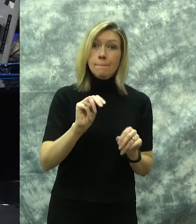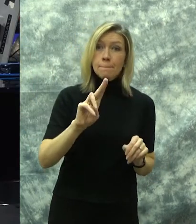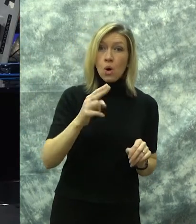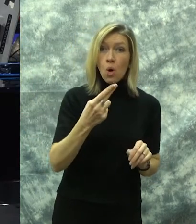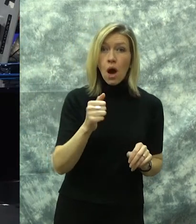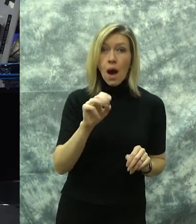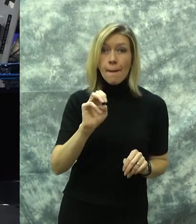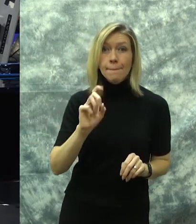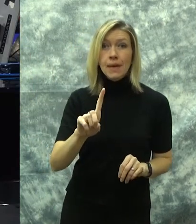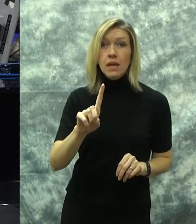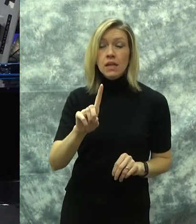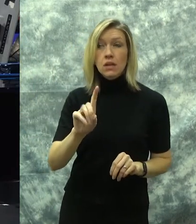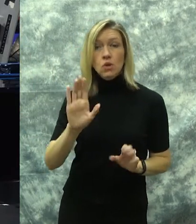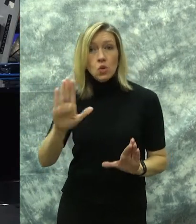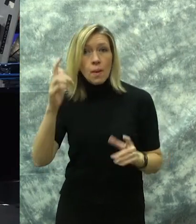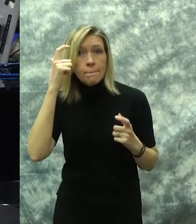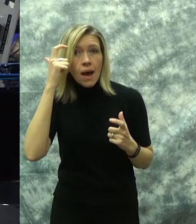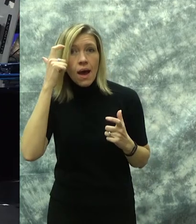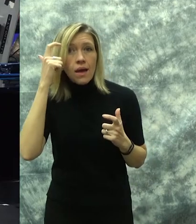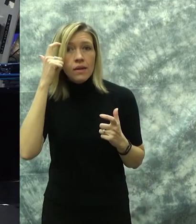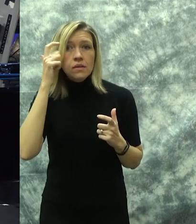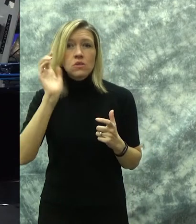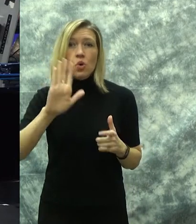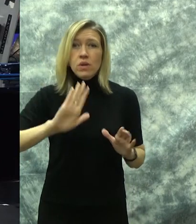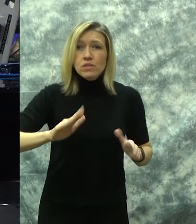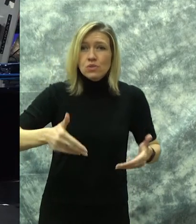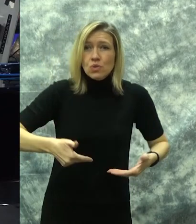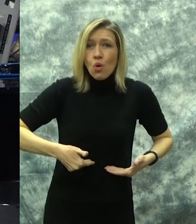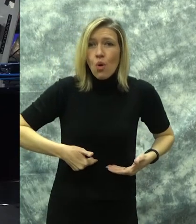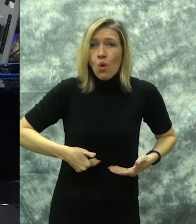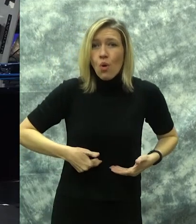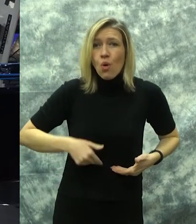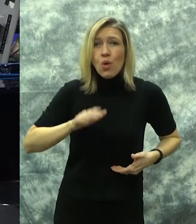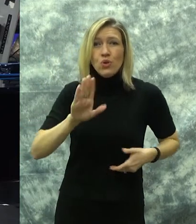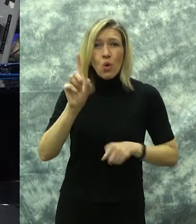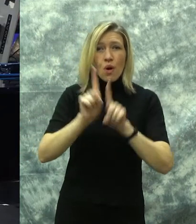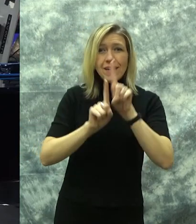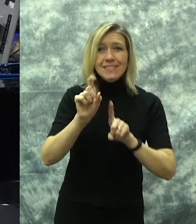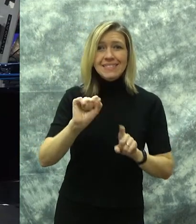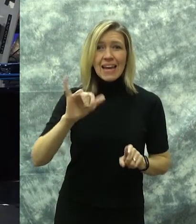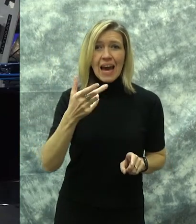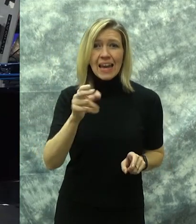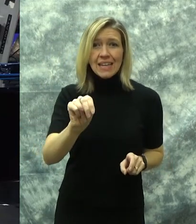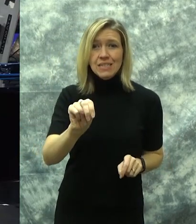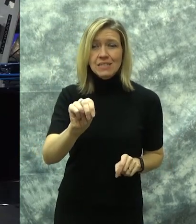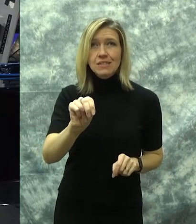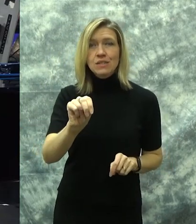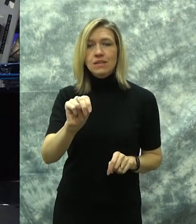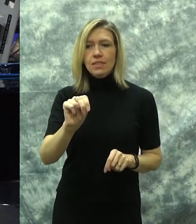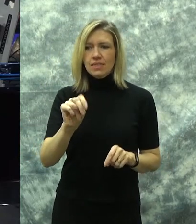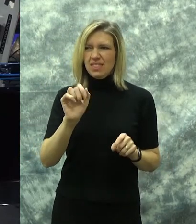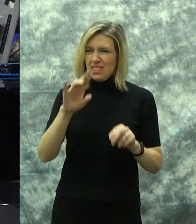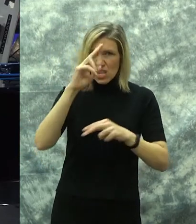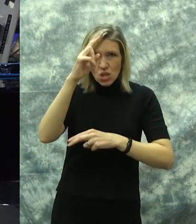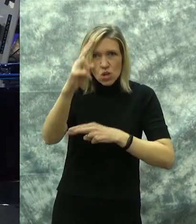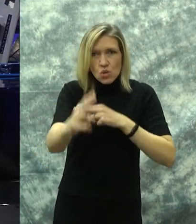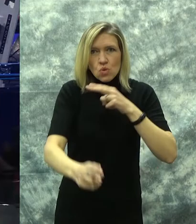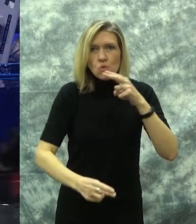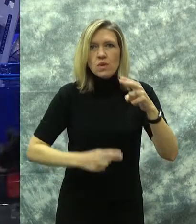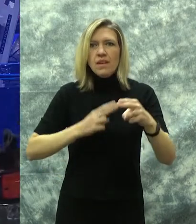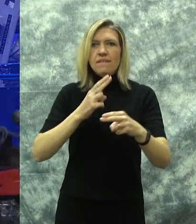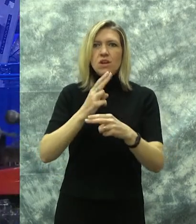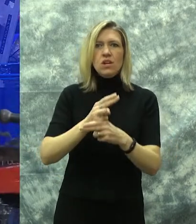your mind, it's your soul, or it's your sign. It's the universe, it's